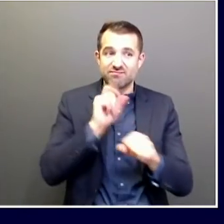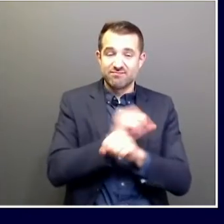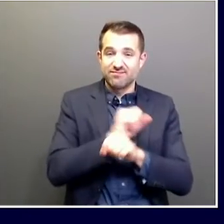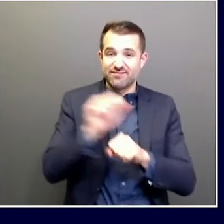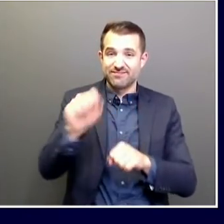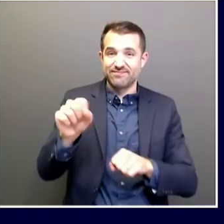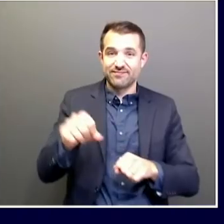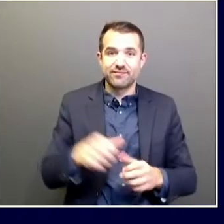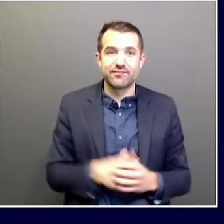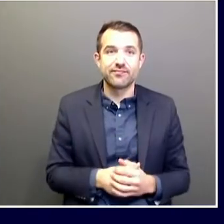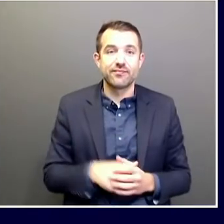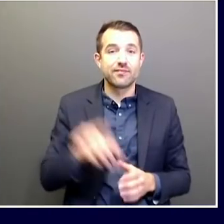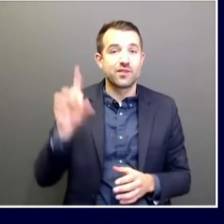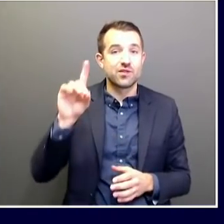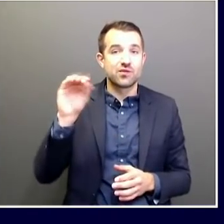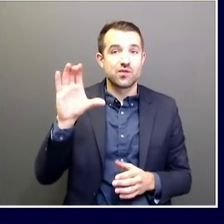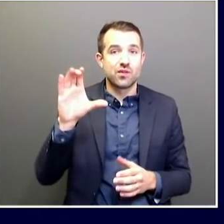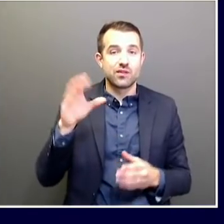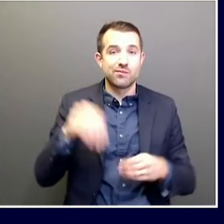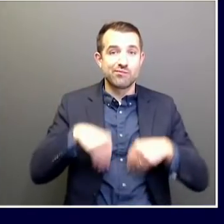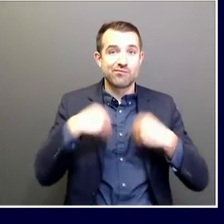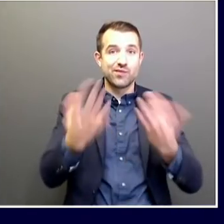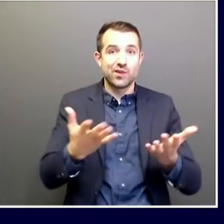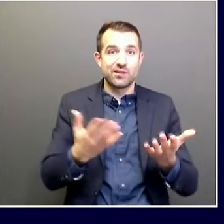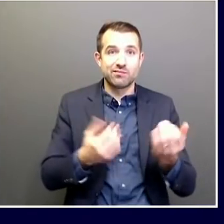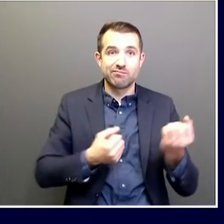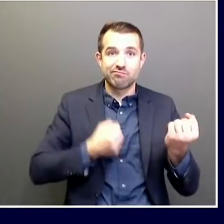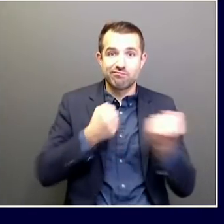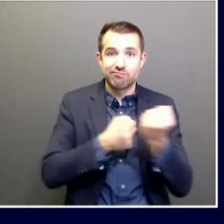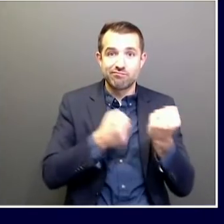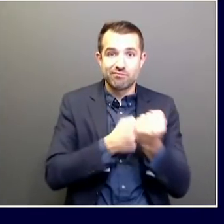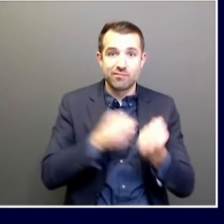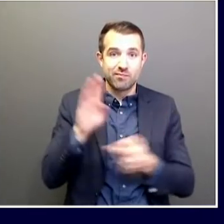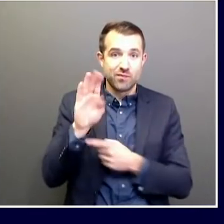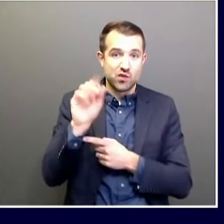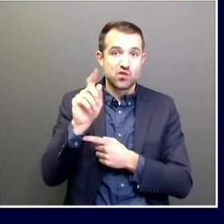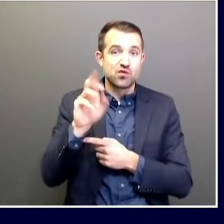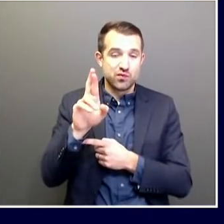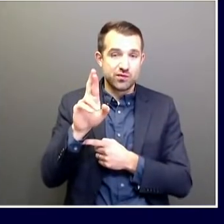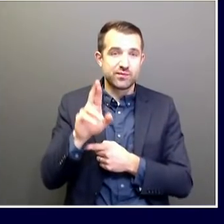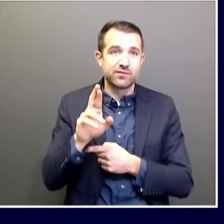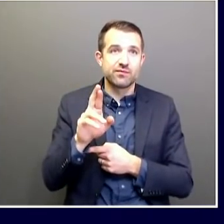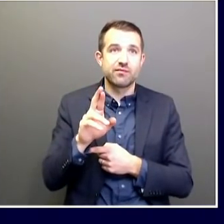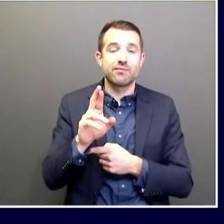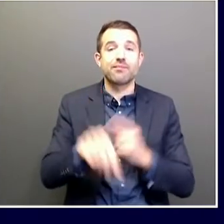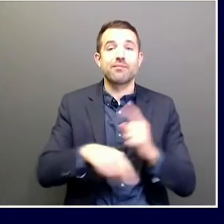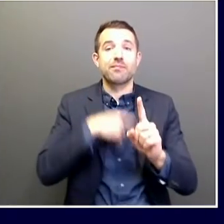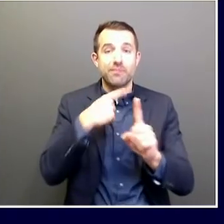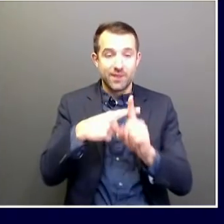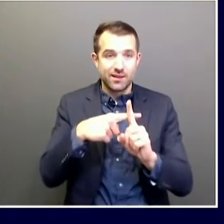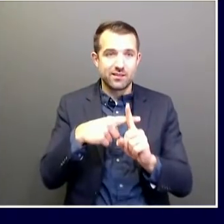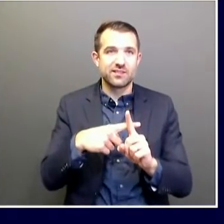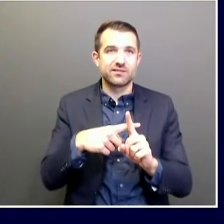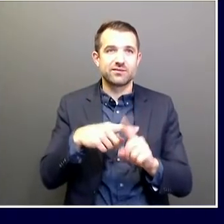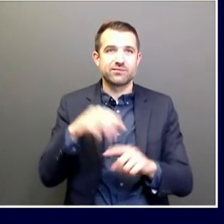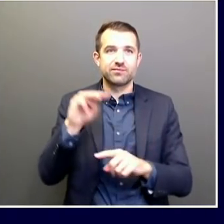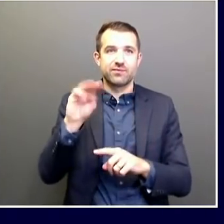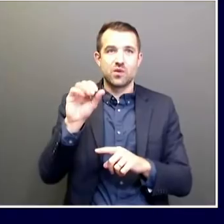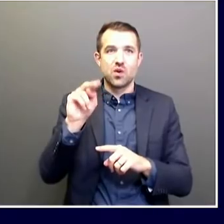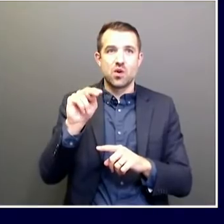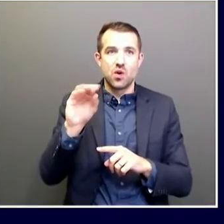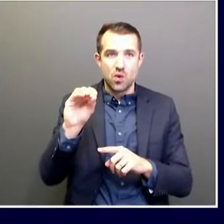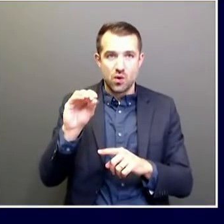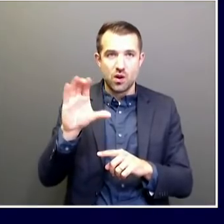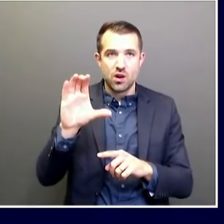out boosters as well as the administration of monoclonal antibodies to try to tamp down on the growth of cases in their